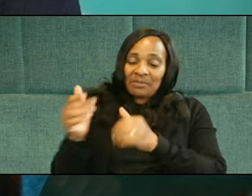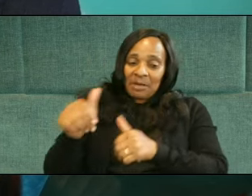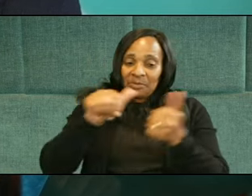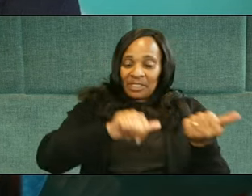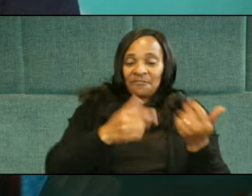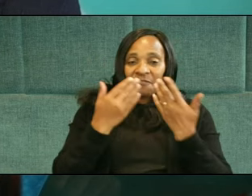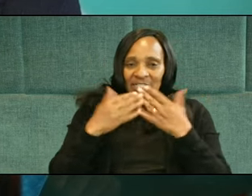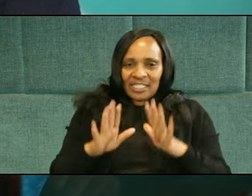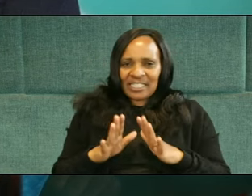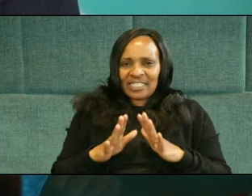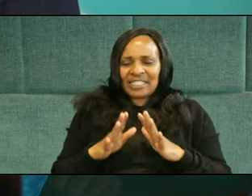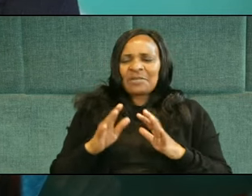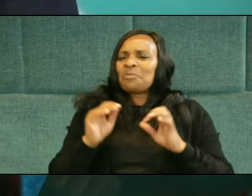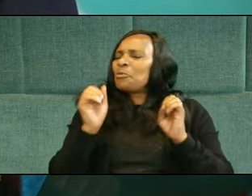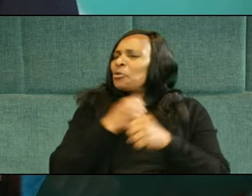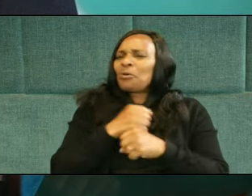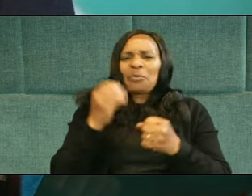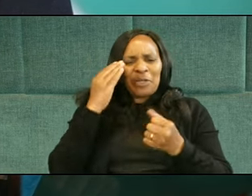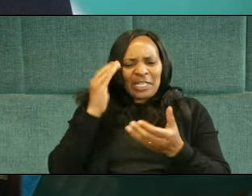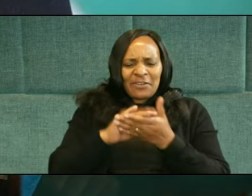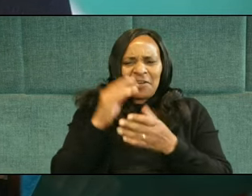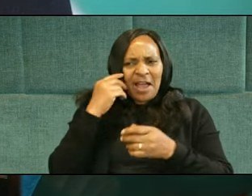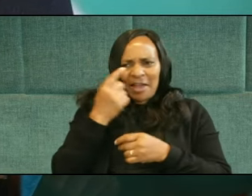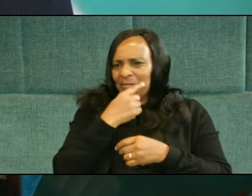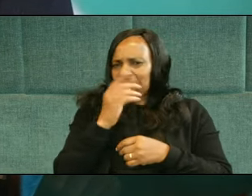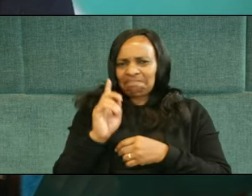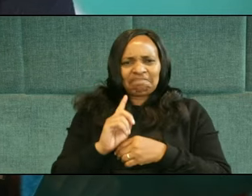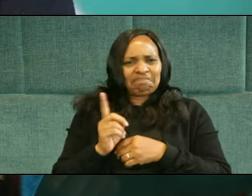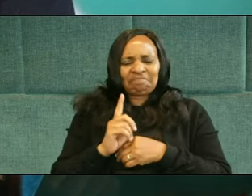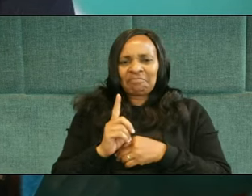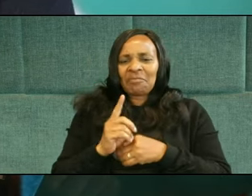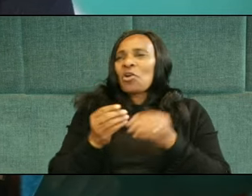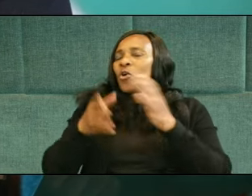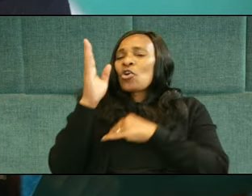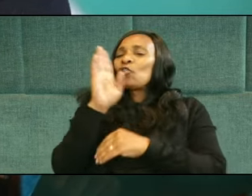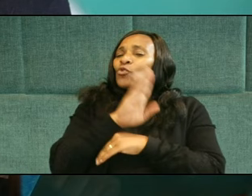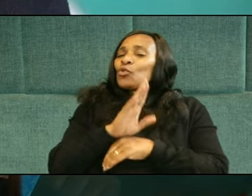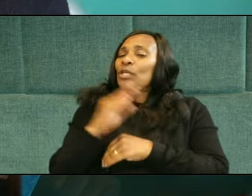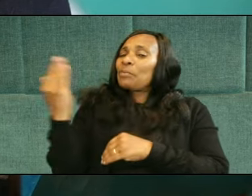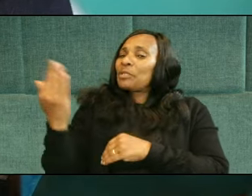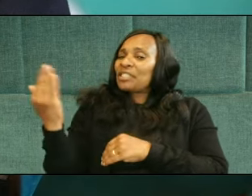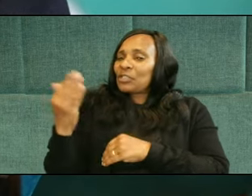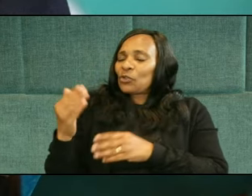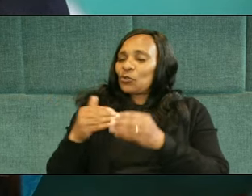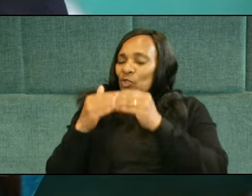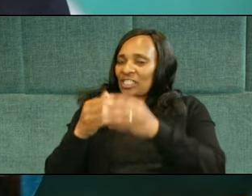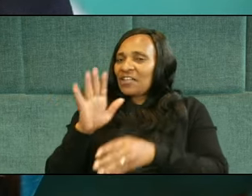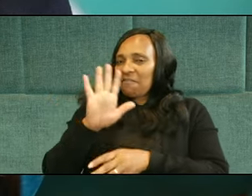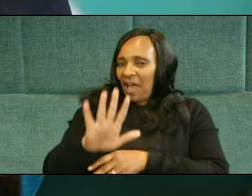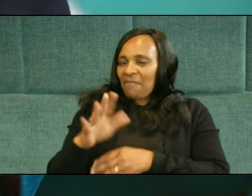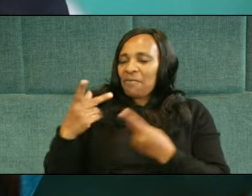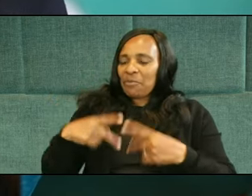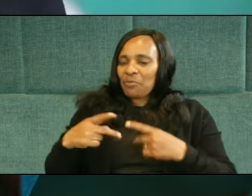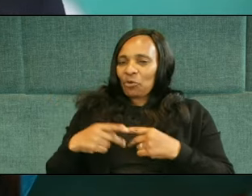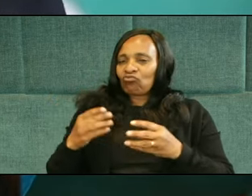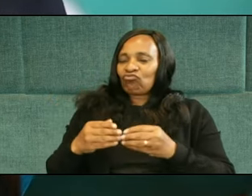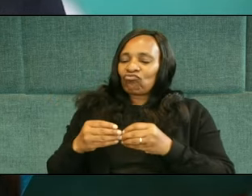Costa couldn't believe his eyes. God somehow had used his preaching to lead 5 people to give their hearts to